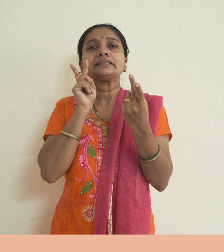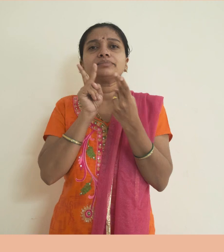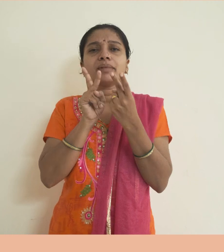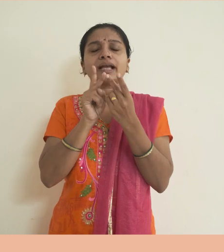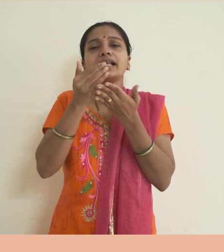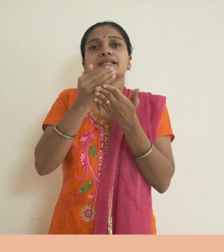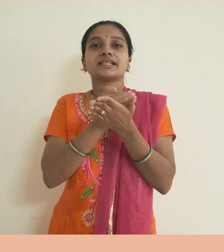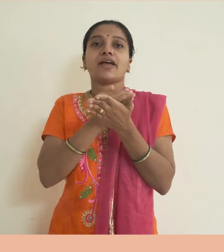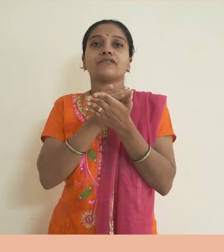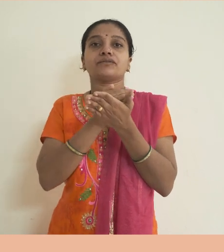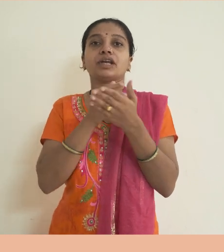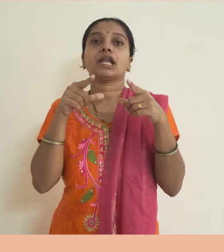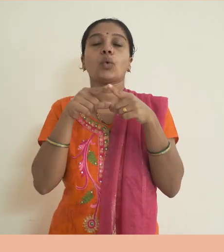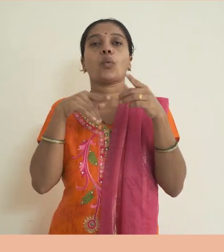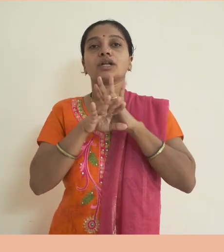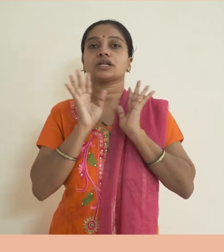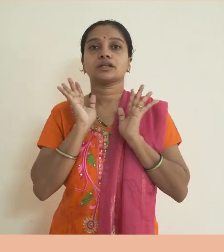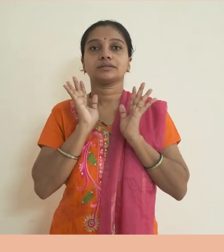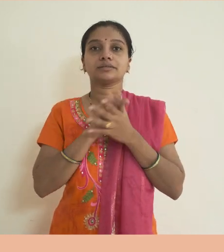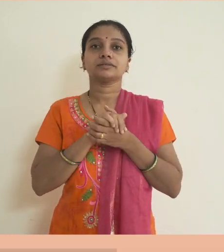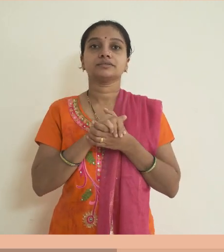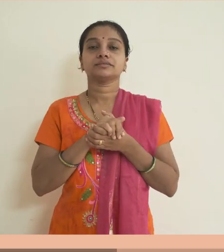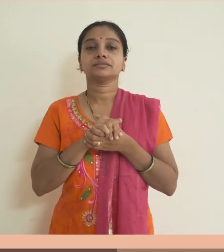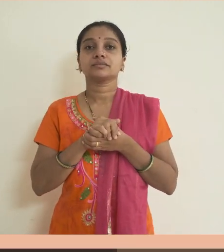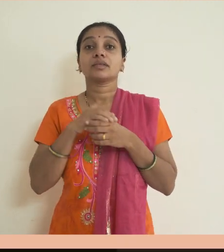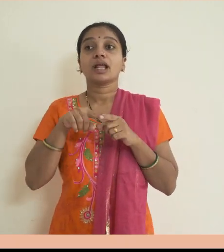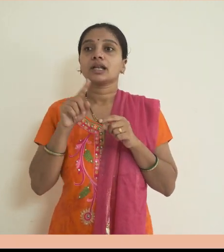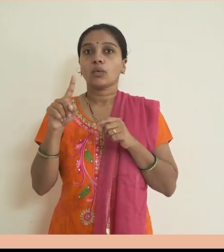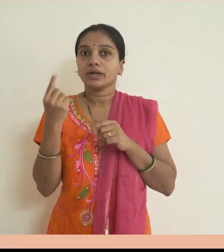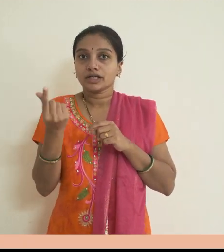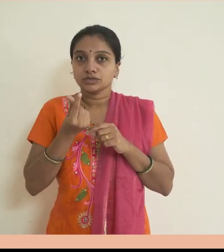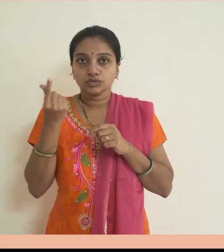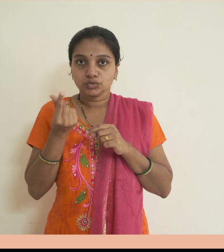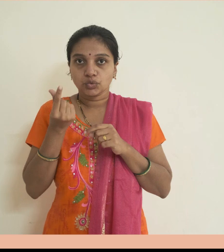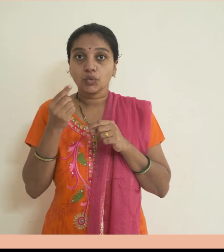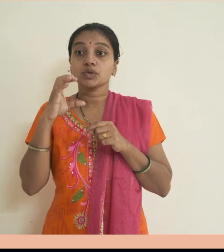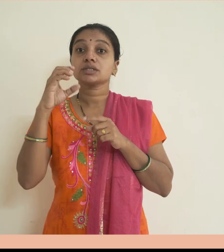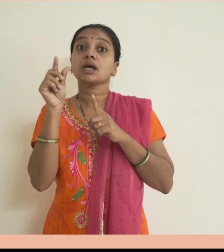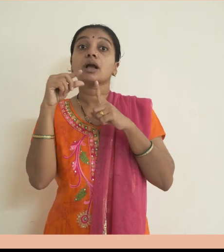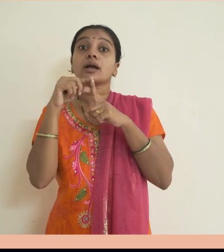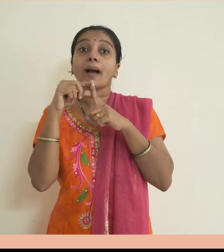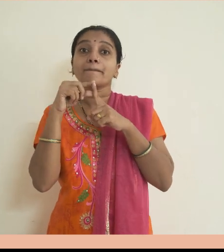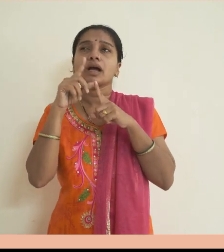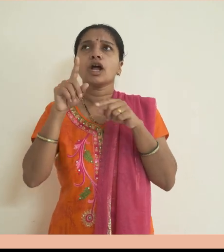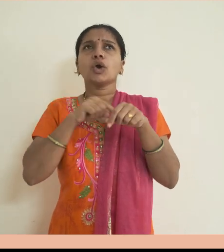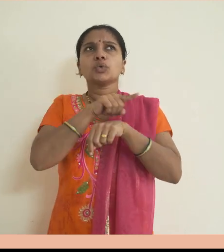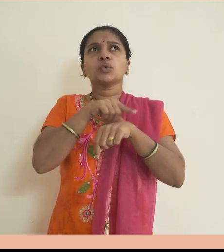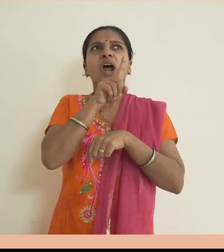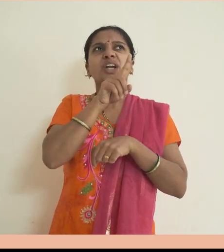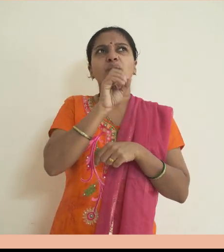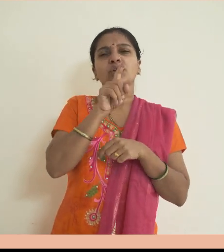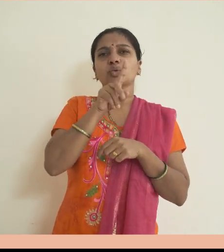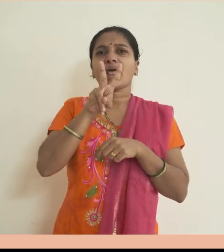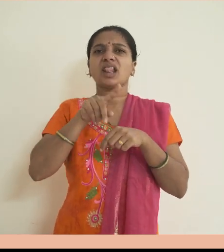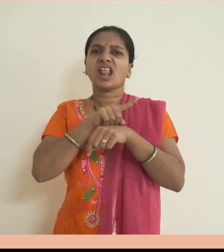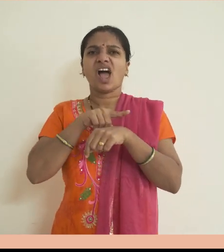safe and sustainable to be inserted within one's body. One can use menstrual cup for 10 to